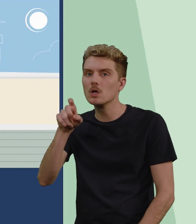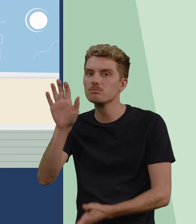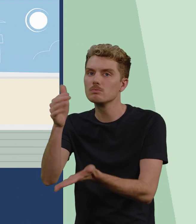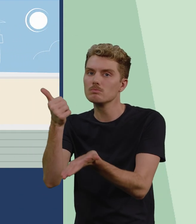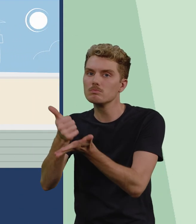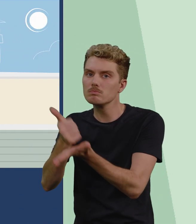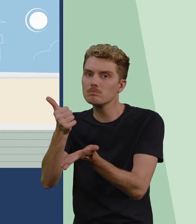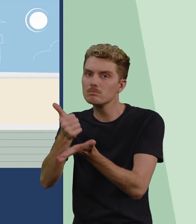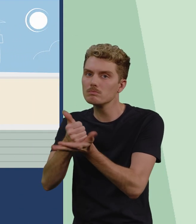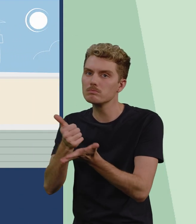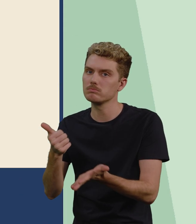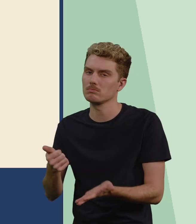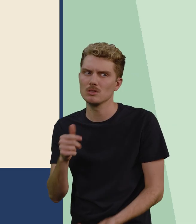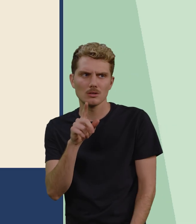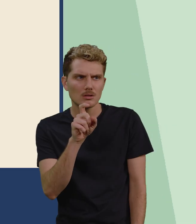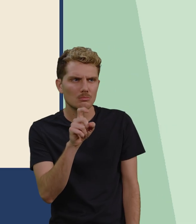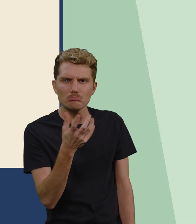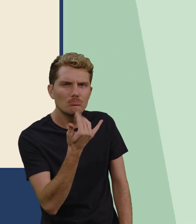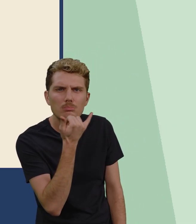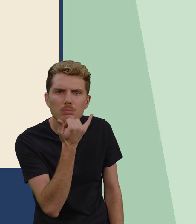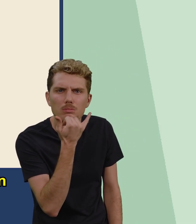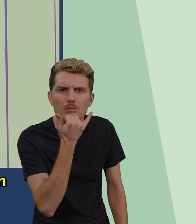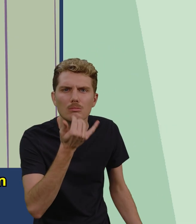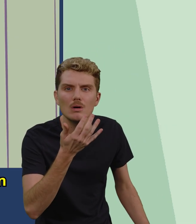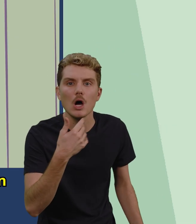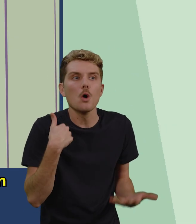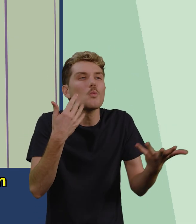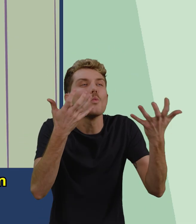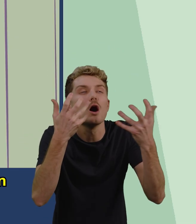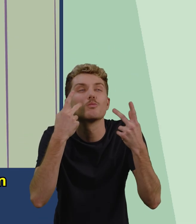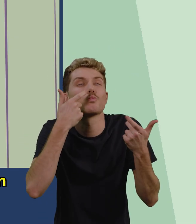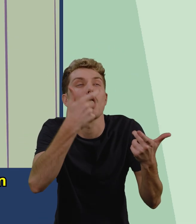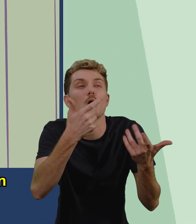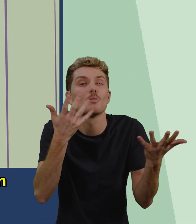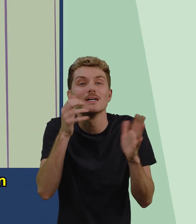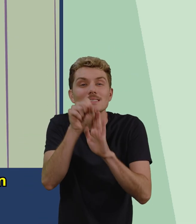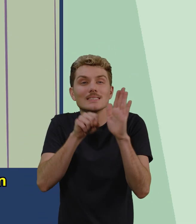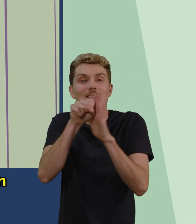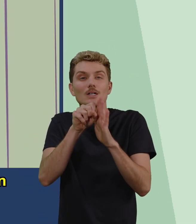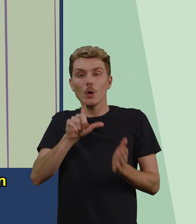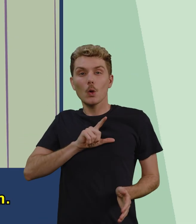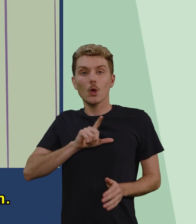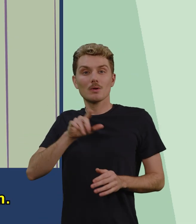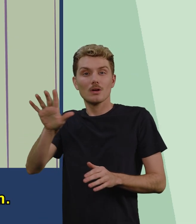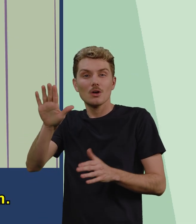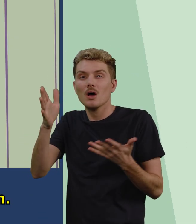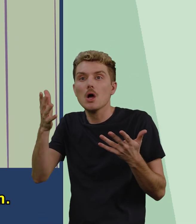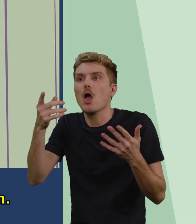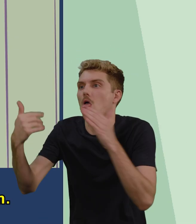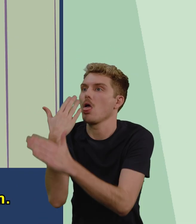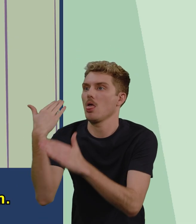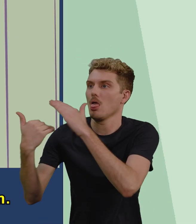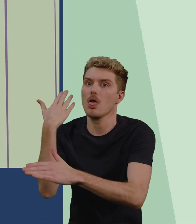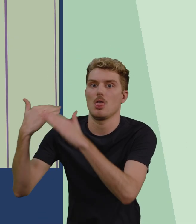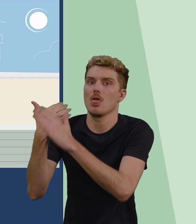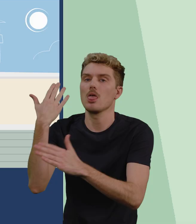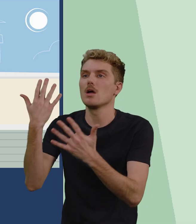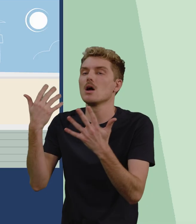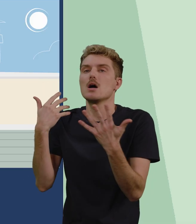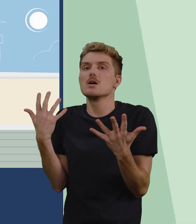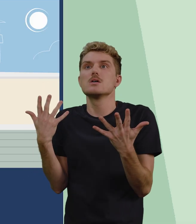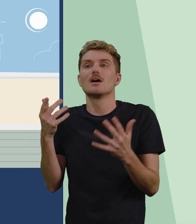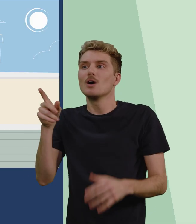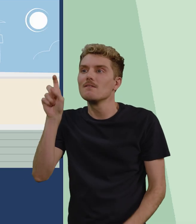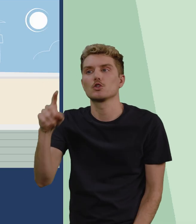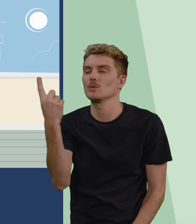Nova, I need your assistance. Uh-oh, what's wrong? All I want to do is watch the season premiere of Lanterman and they keep coming into my room. You've